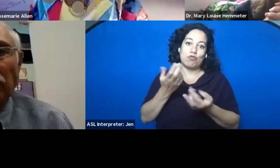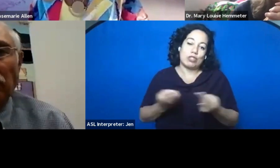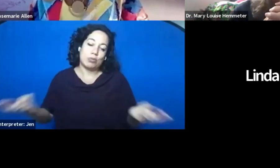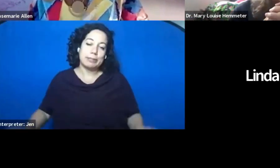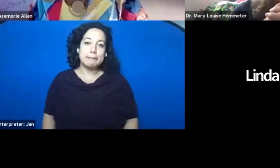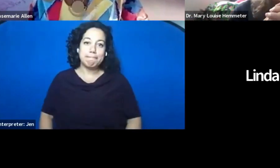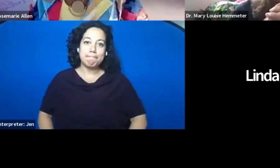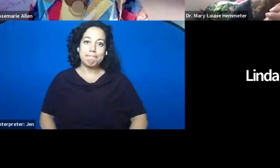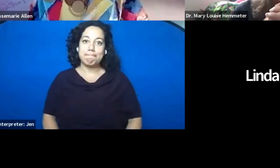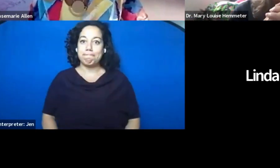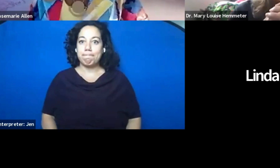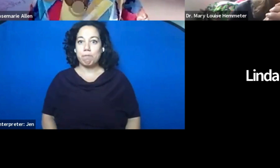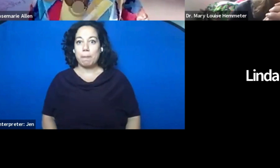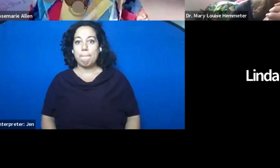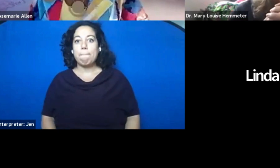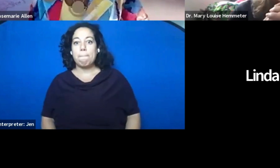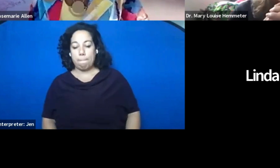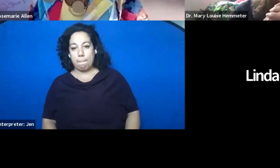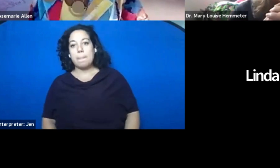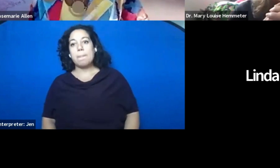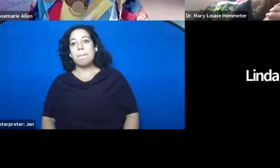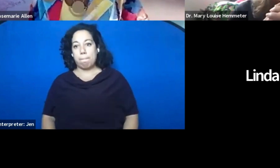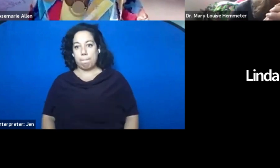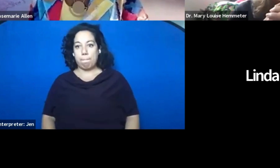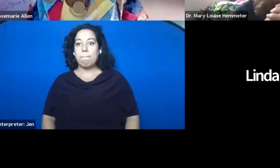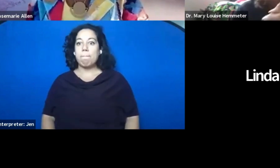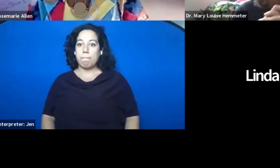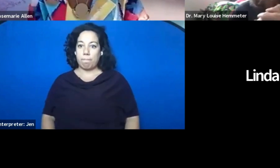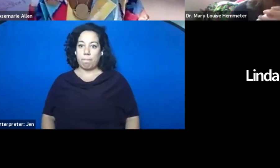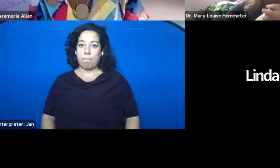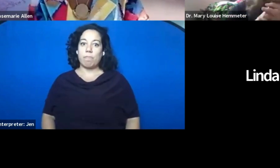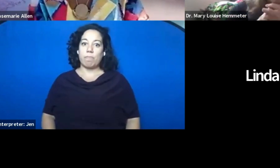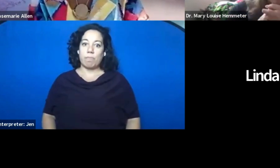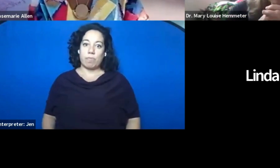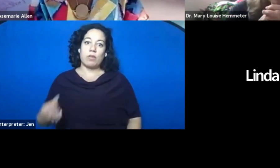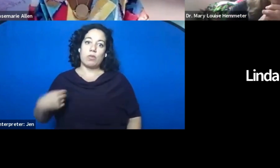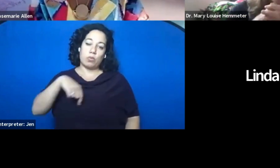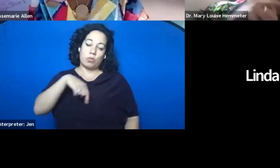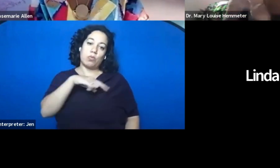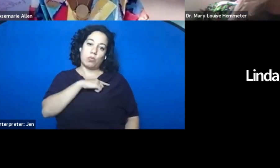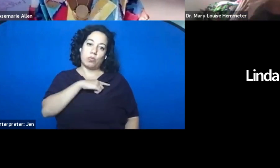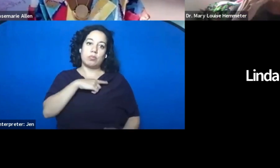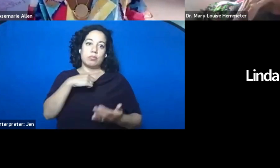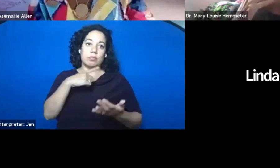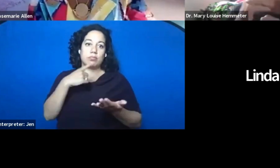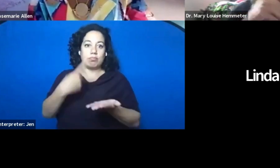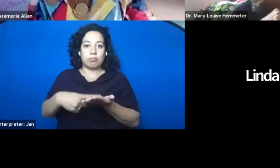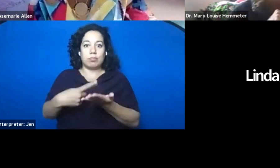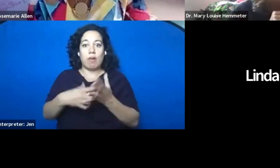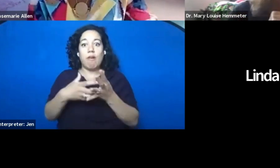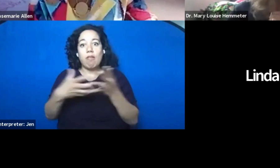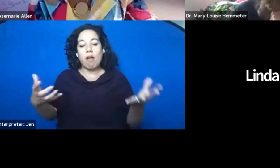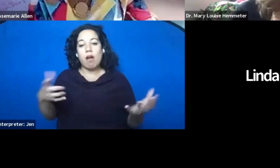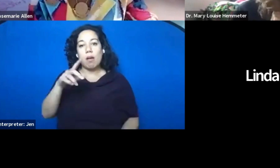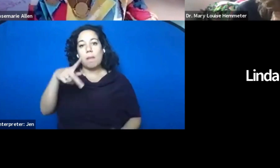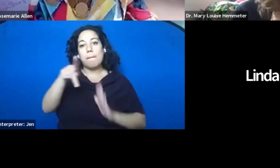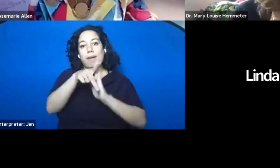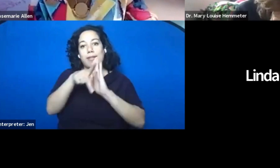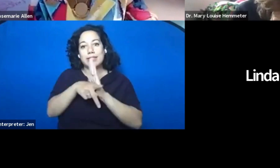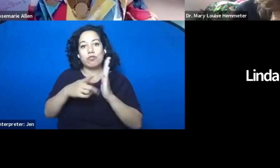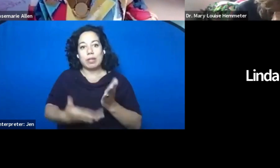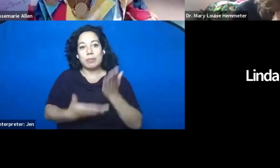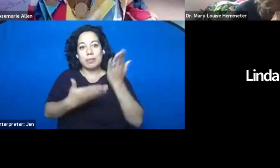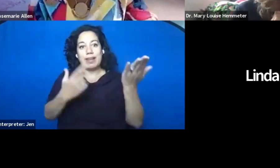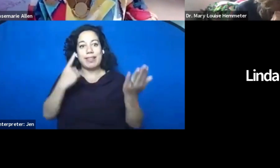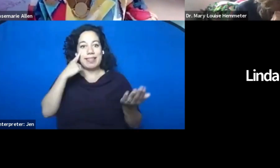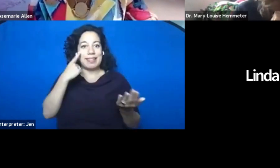Well, we have gone through and laid out, and Chantel laid out a lot of policy recommendations. I think what we'd like